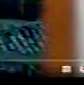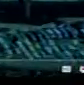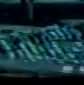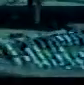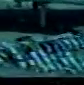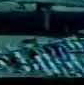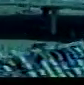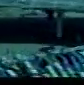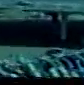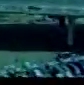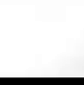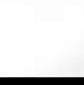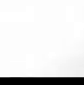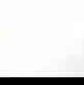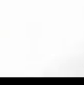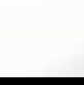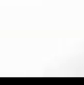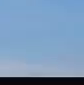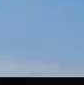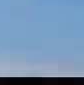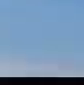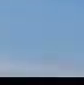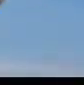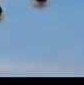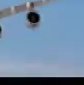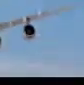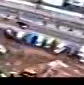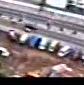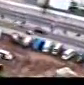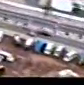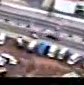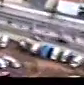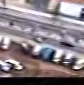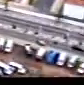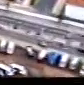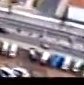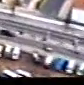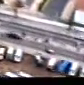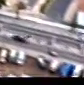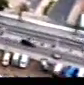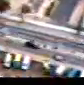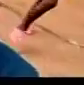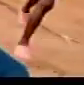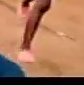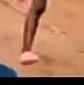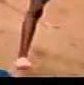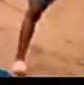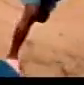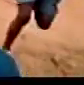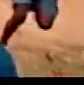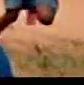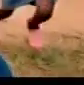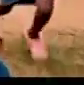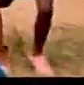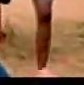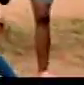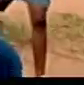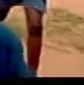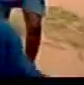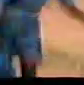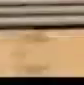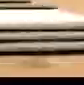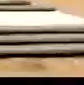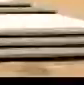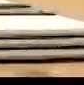Hello, Ghana. The GCK flight comes to the coastal capital city of Accra in